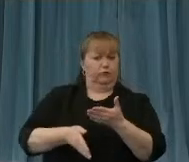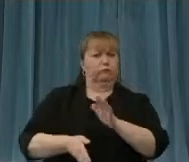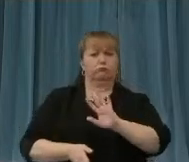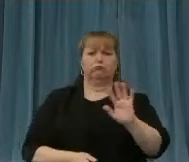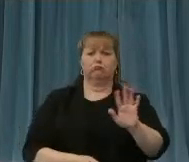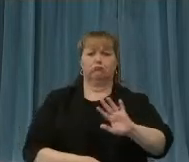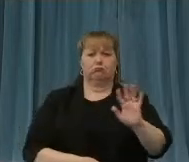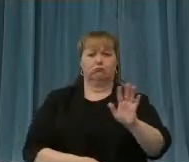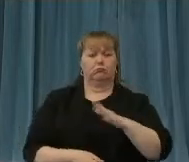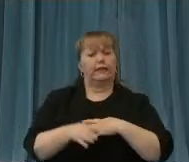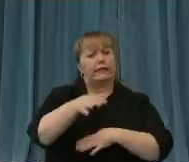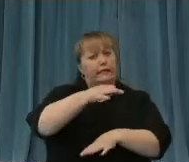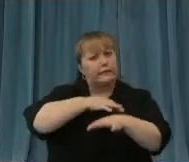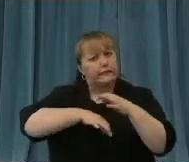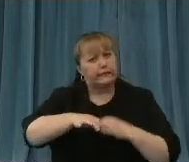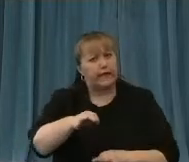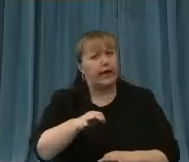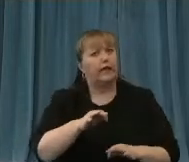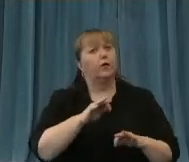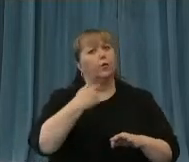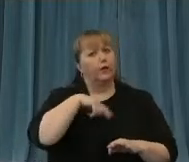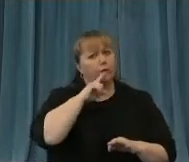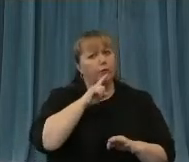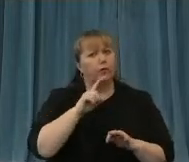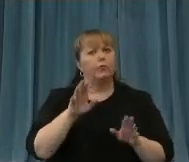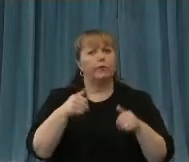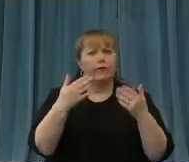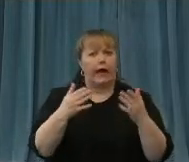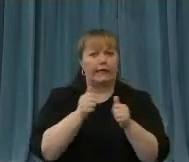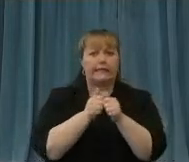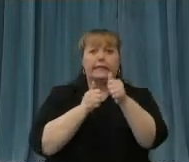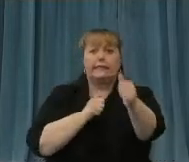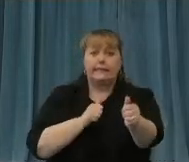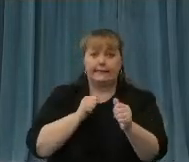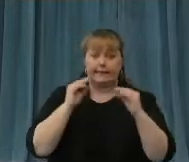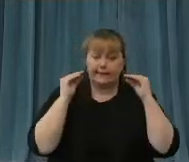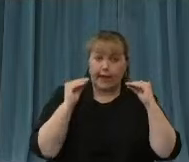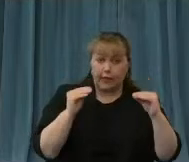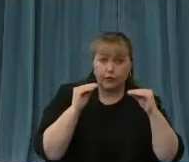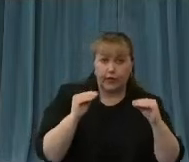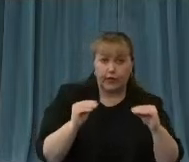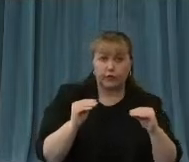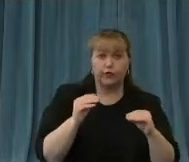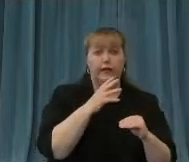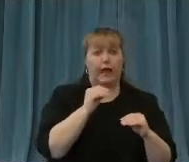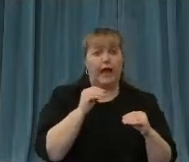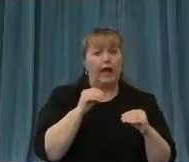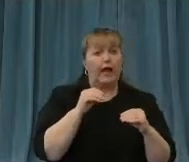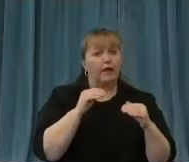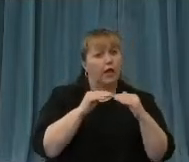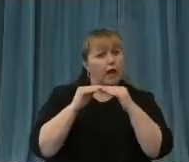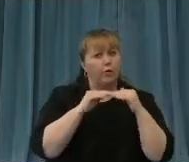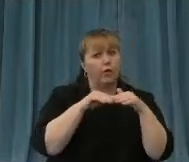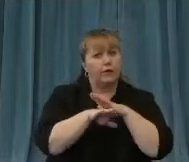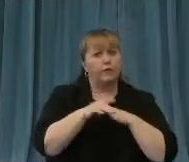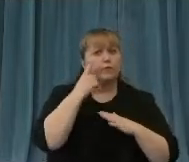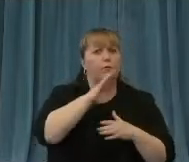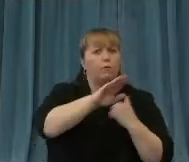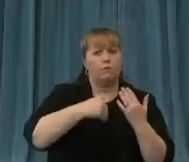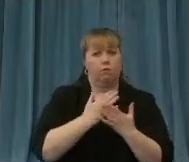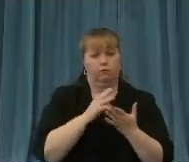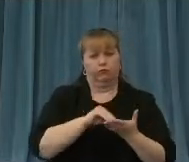efforts, strengthening our delivery of distance education and promote equitable access to resources for all of our